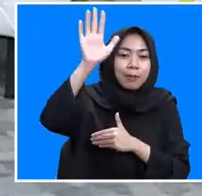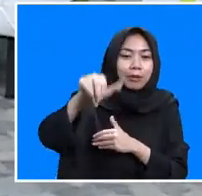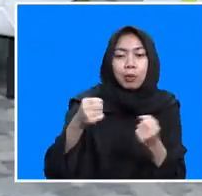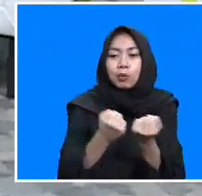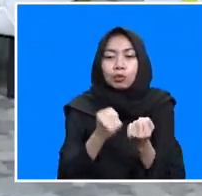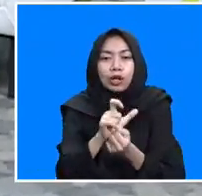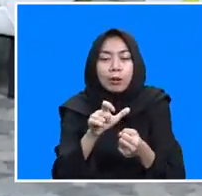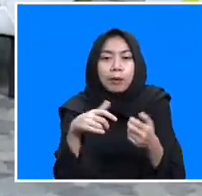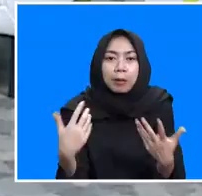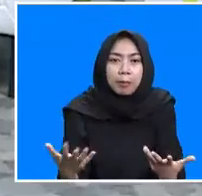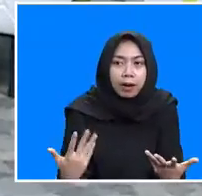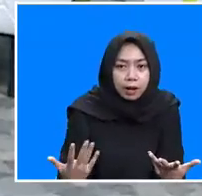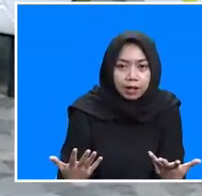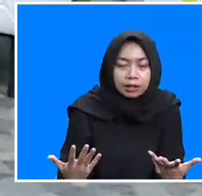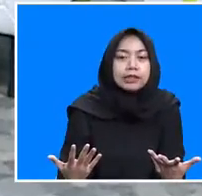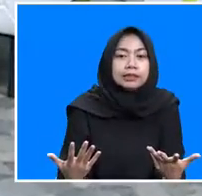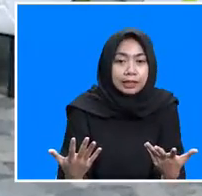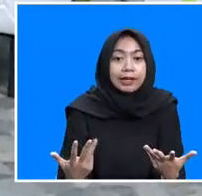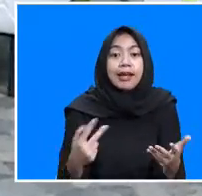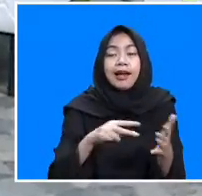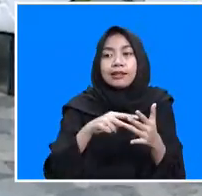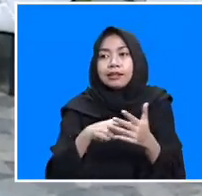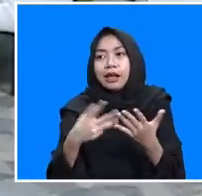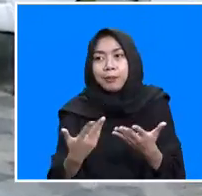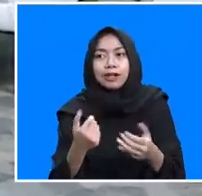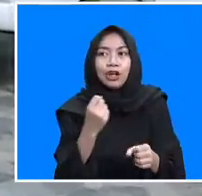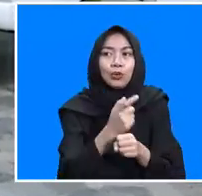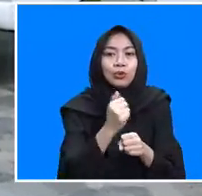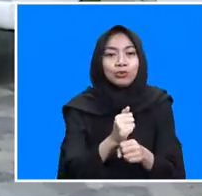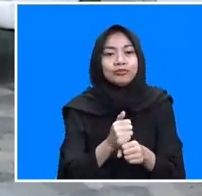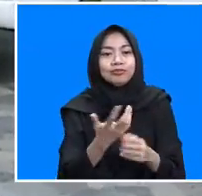supporting their well-being, supporting their mental state.